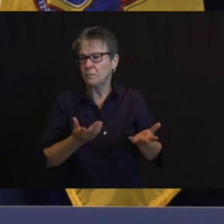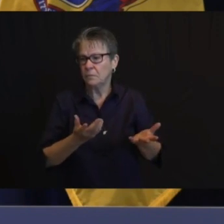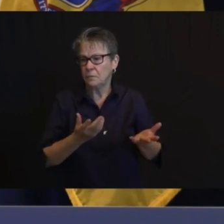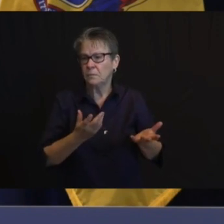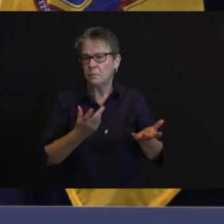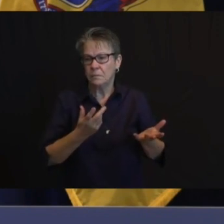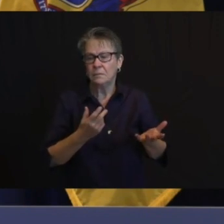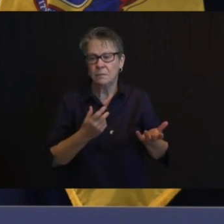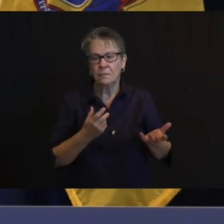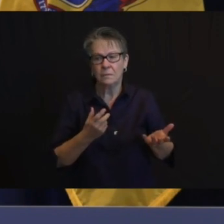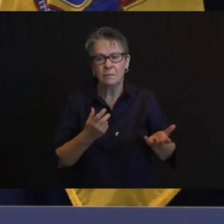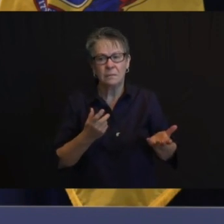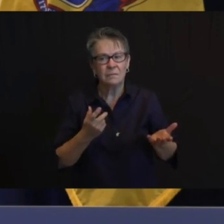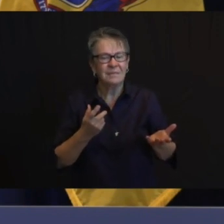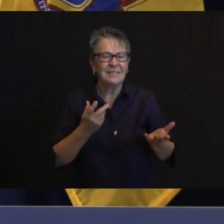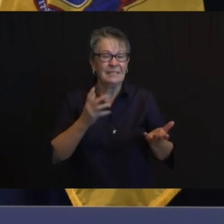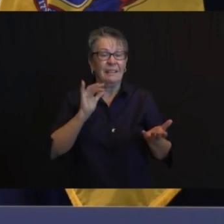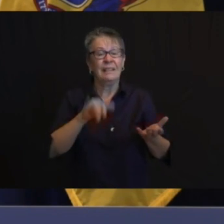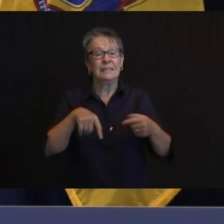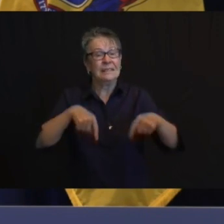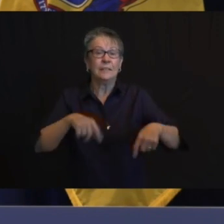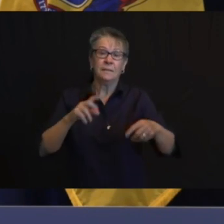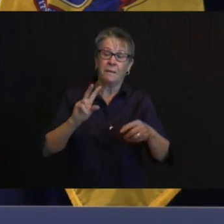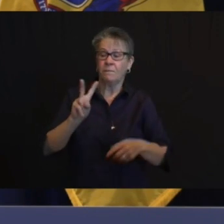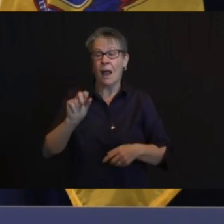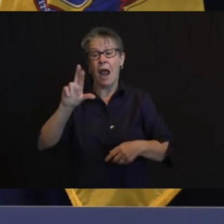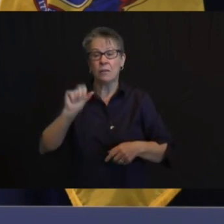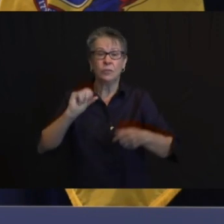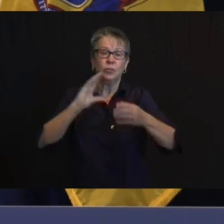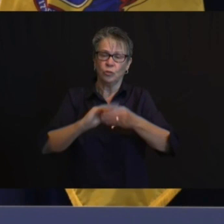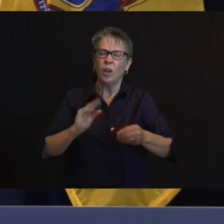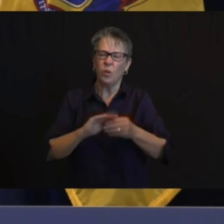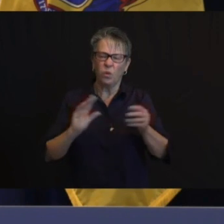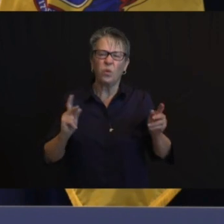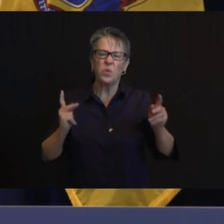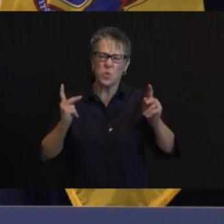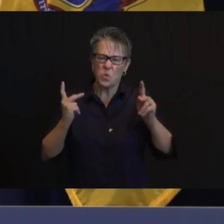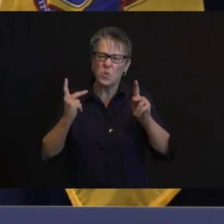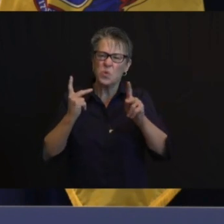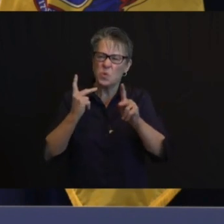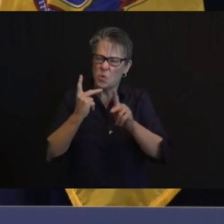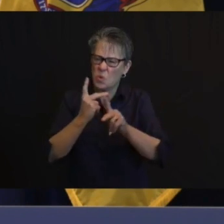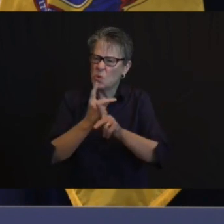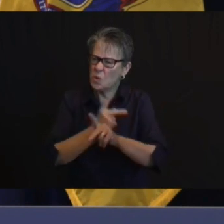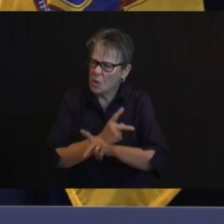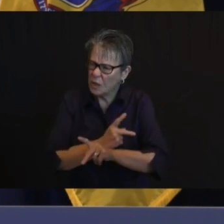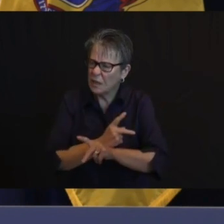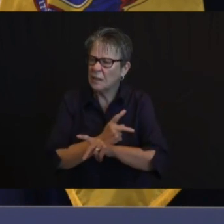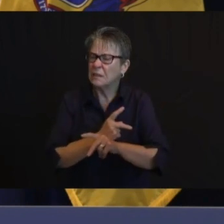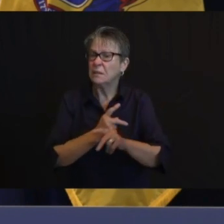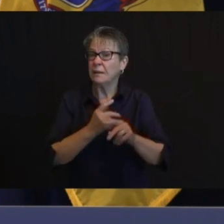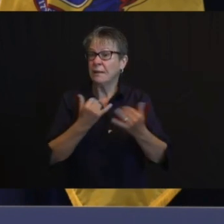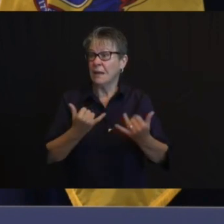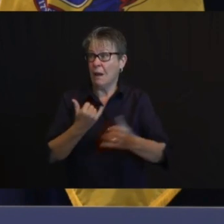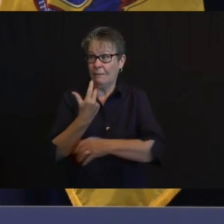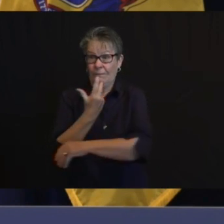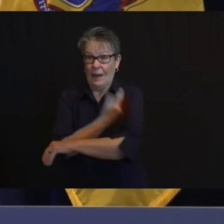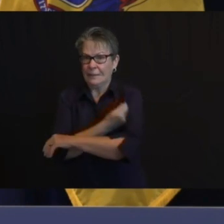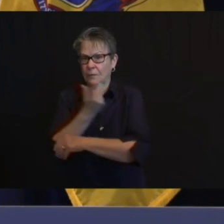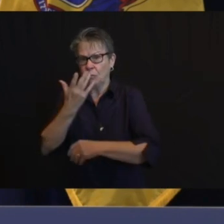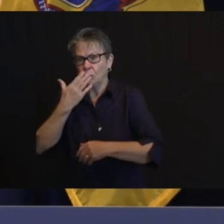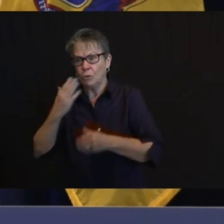better. And when it gets better, it gets a lot better. So we're talking about a vaccine that, you know, when you put AstraZeneca now up, they believe they'll